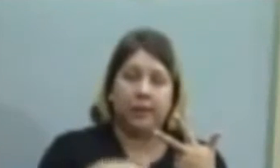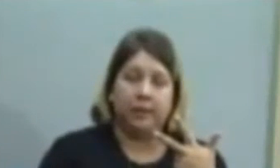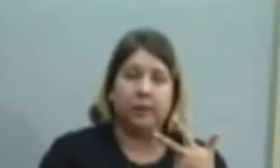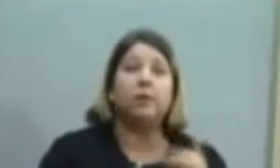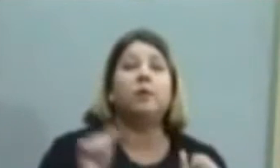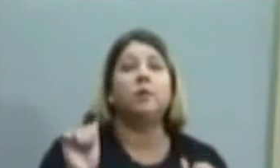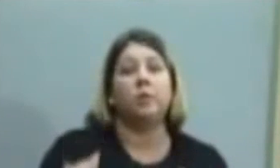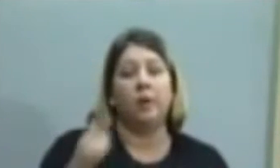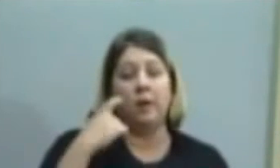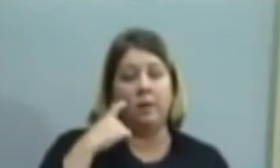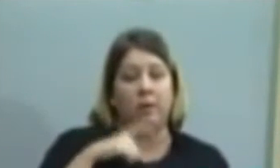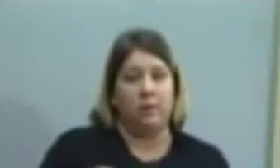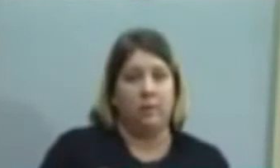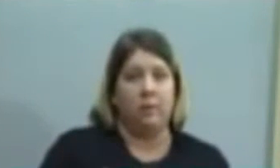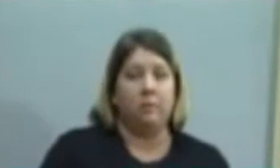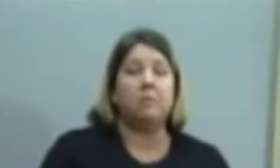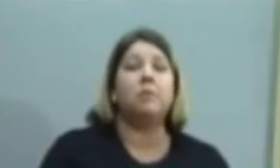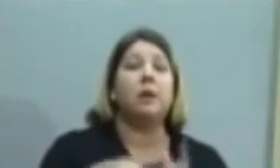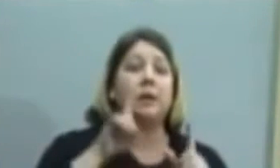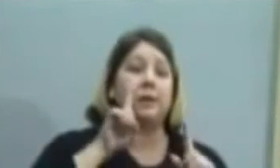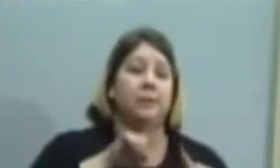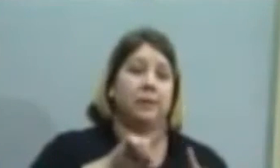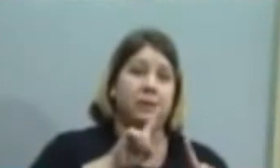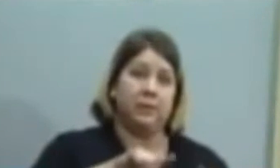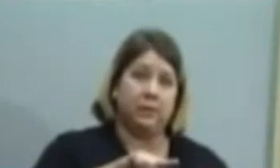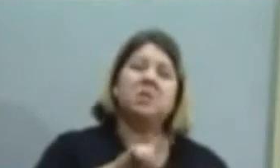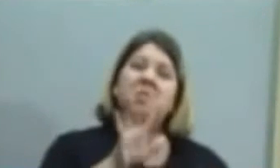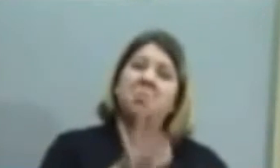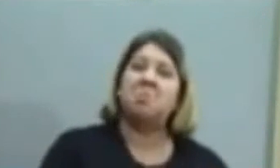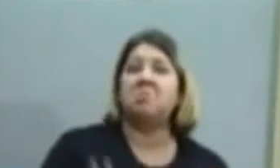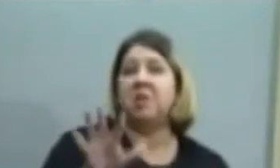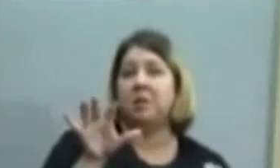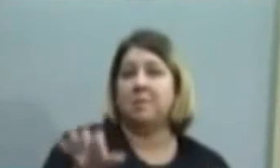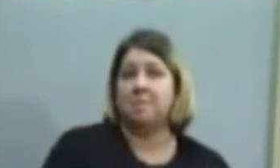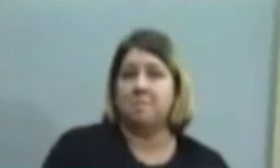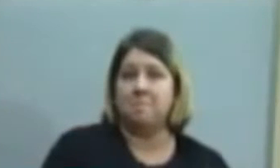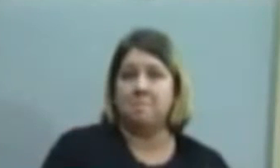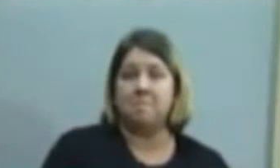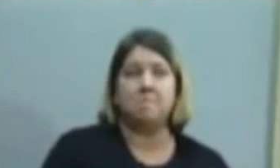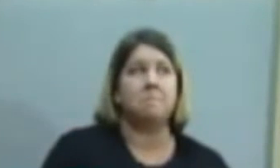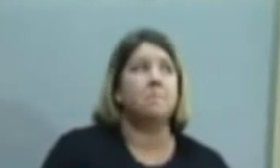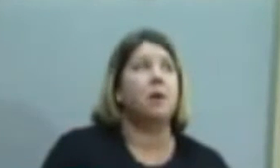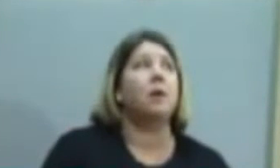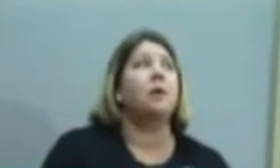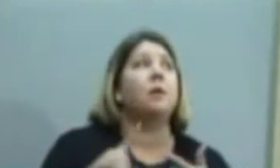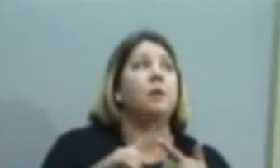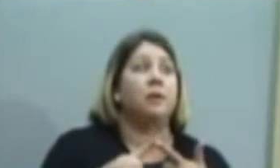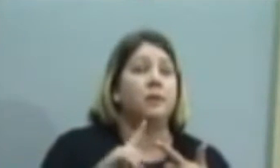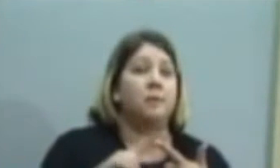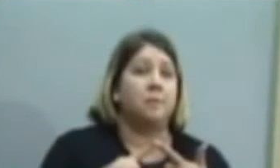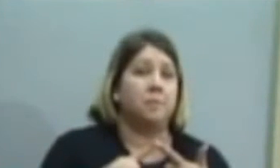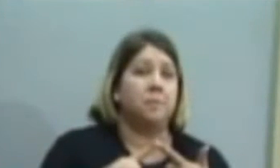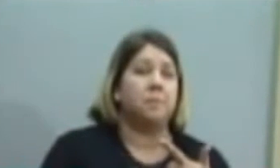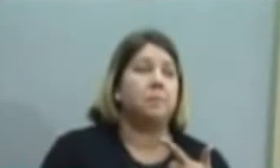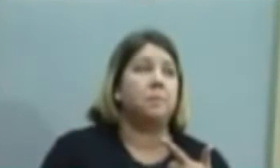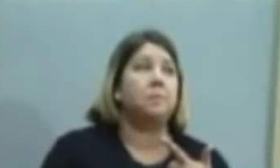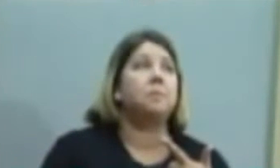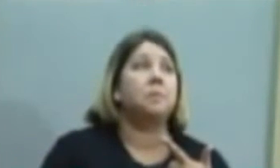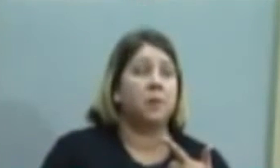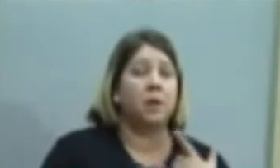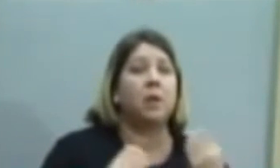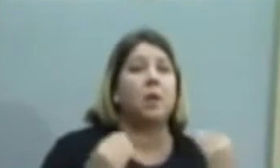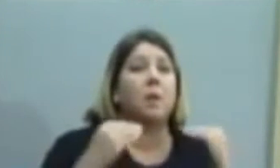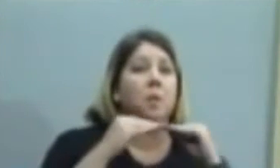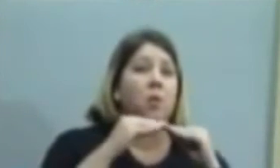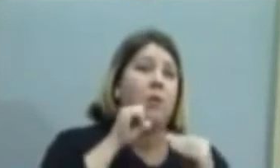So you can tell that attendance is about the same. And you can also tell that there are